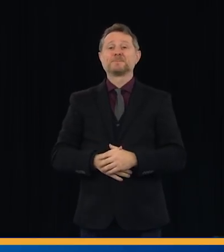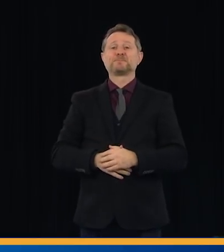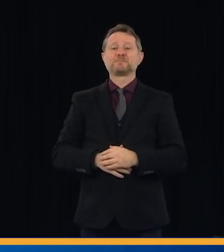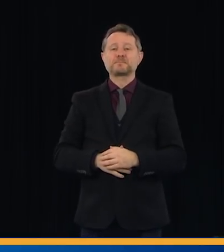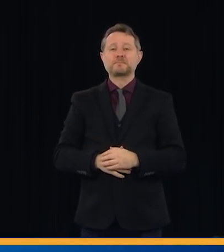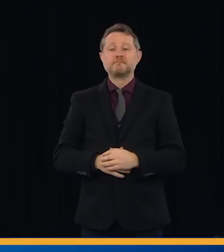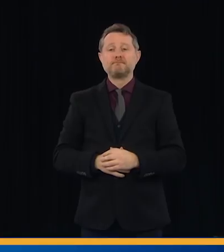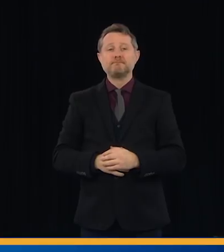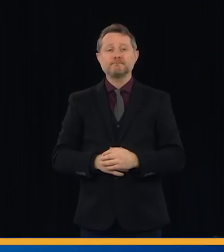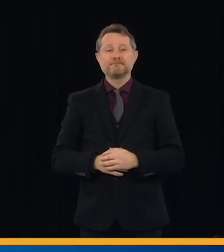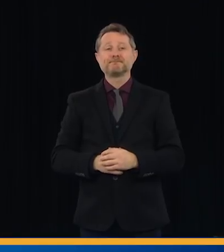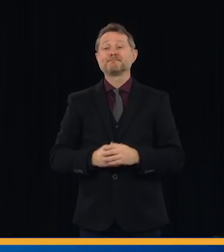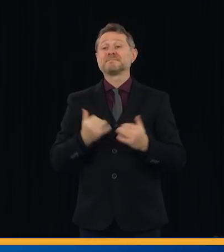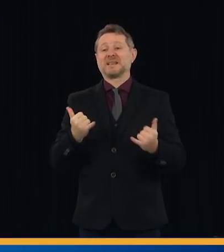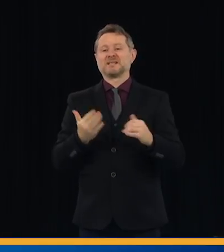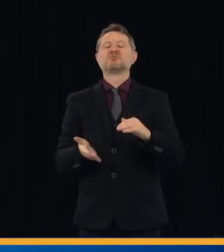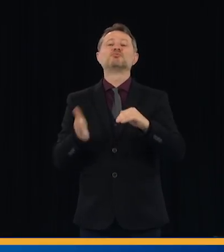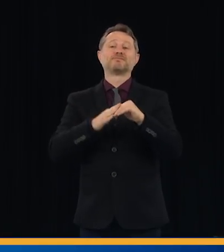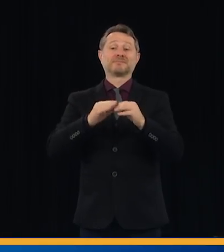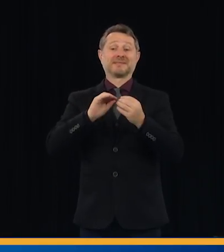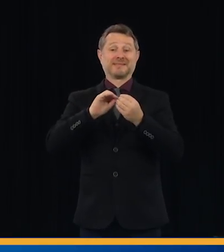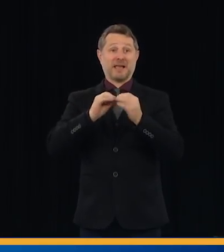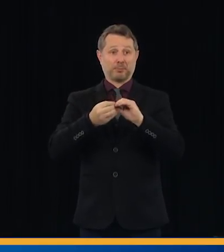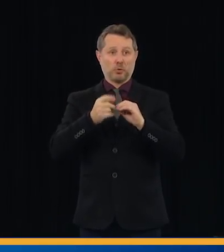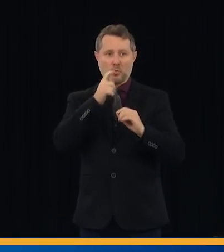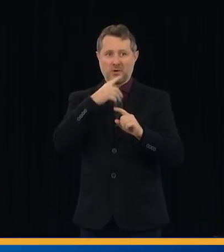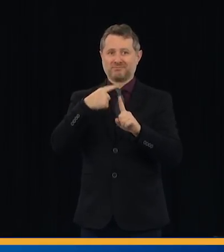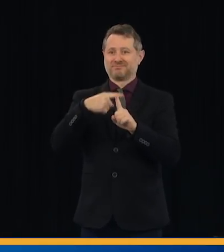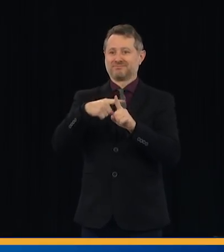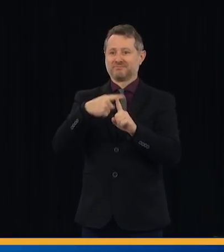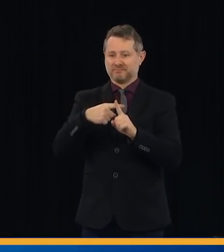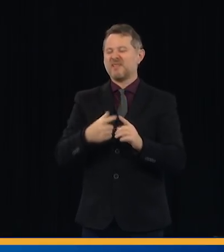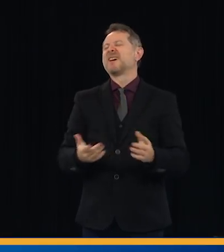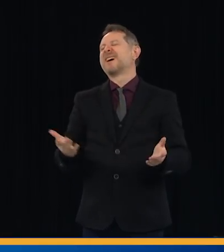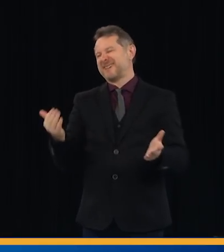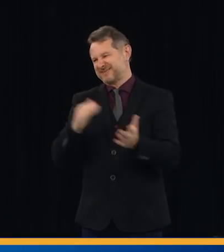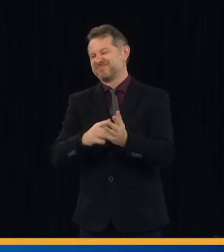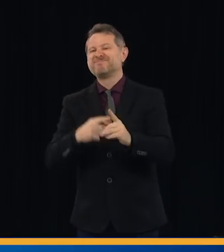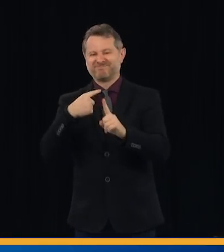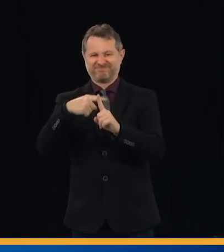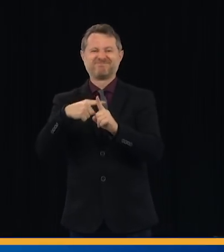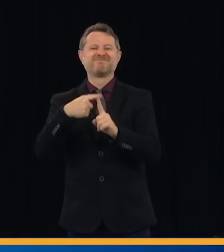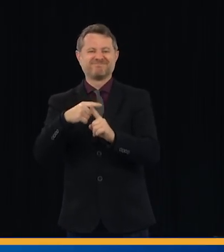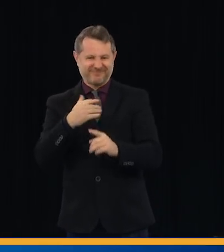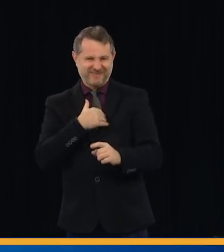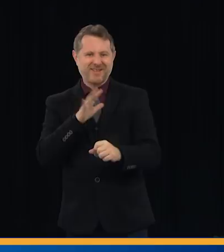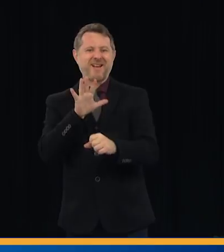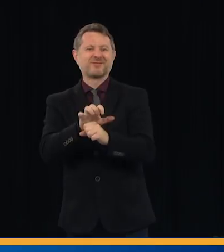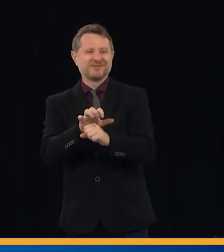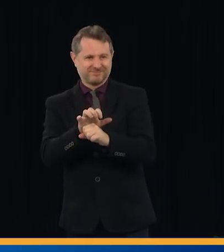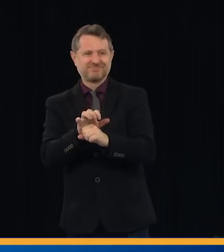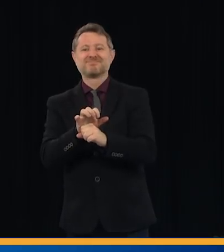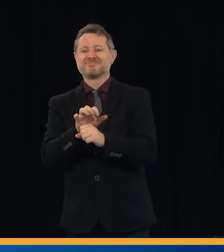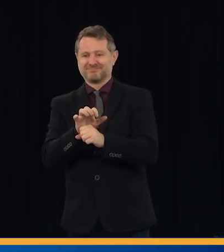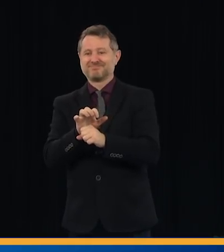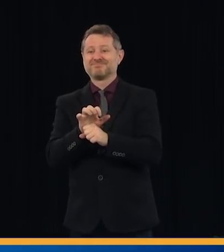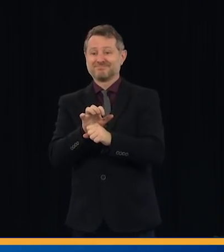of cases. You see it goes up again. The number of people tested, we